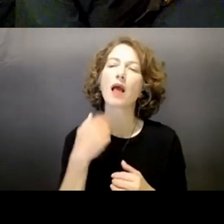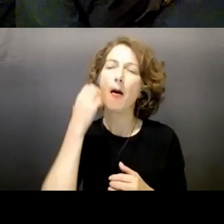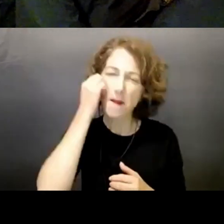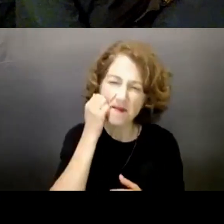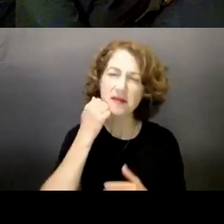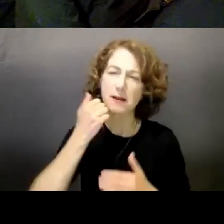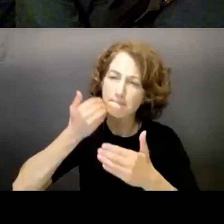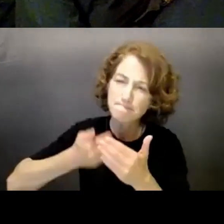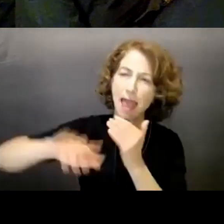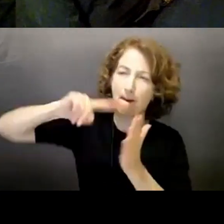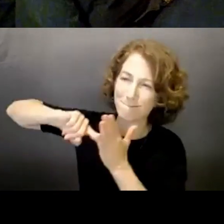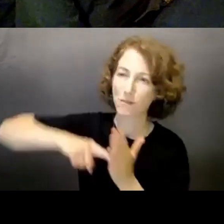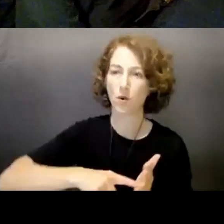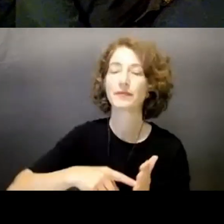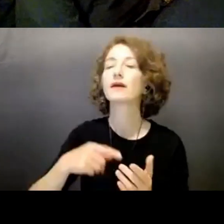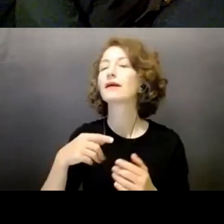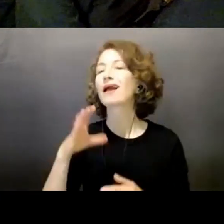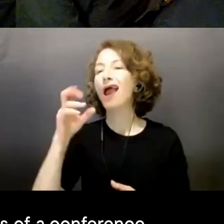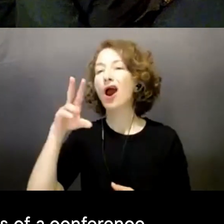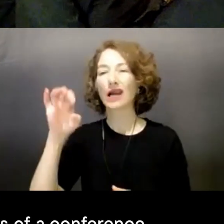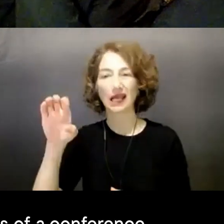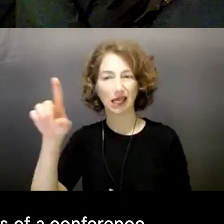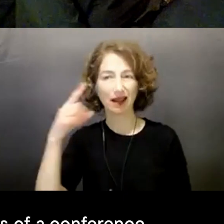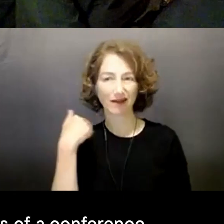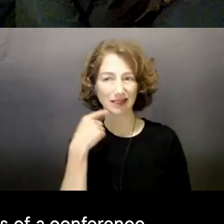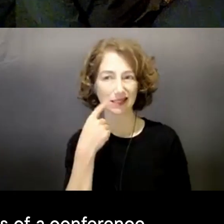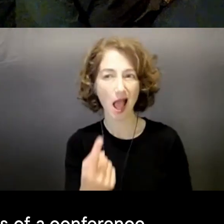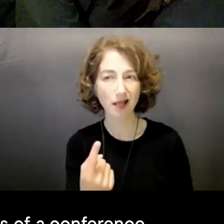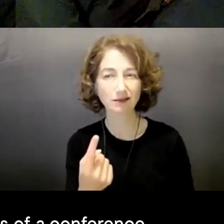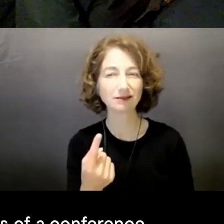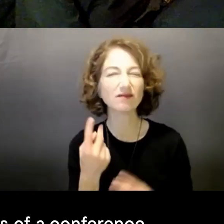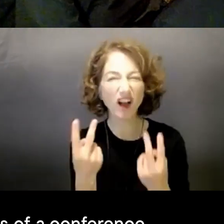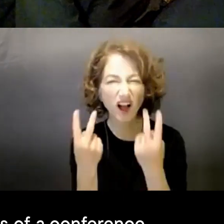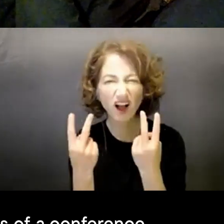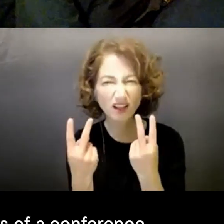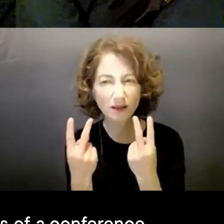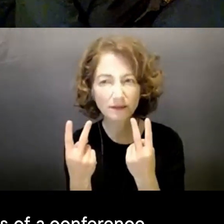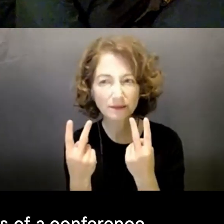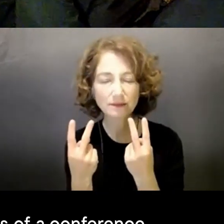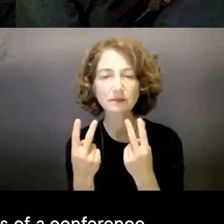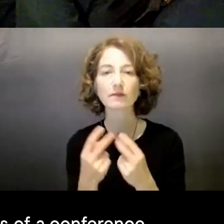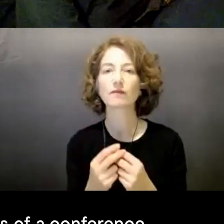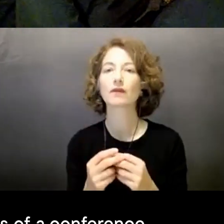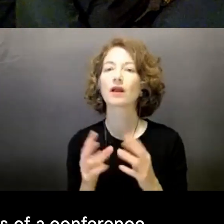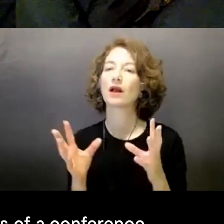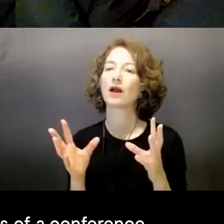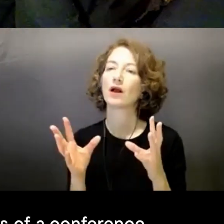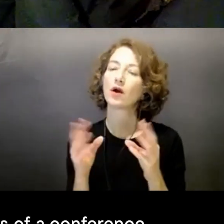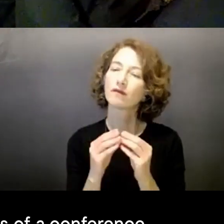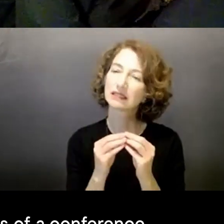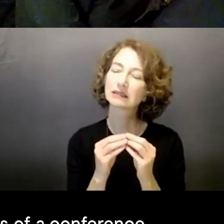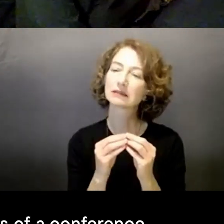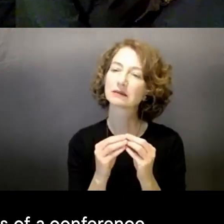and I'm thinking about Carrie's point, is one of the signifiers of a conference a